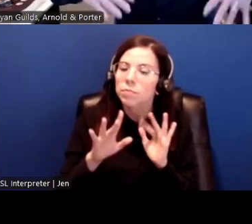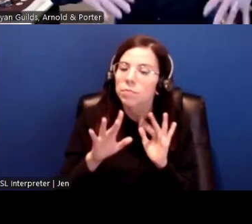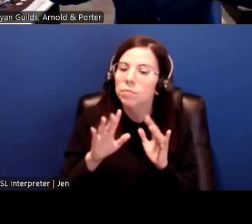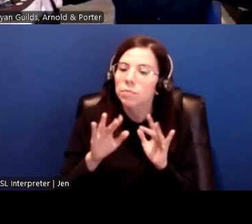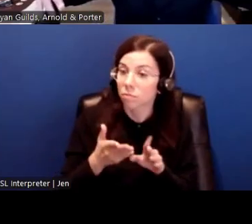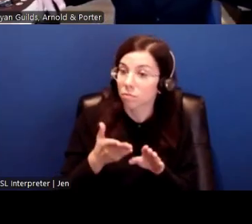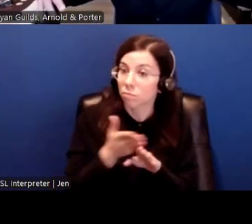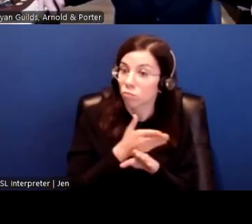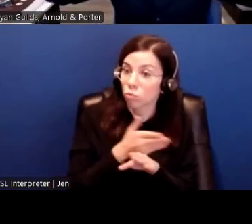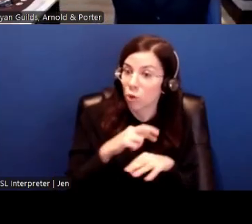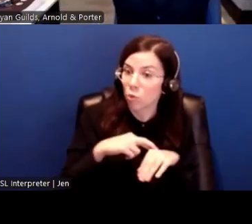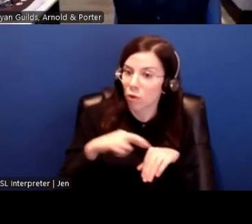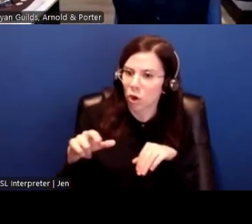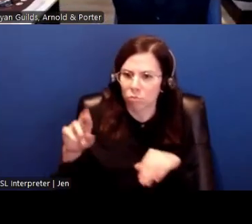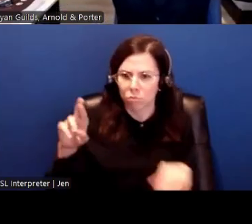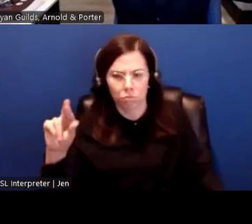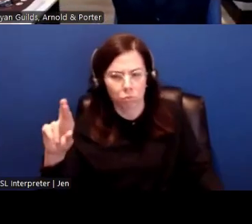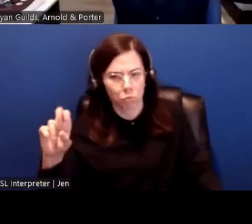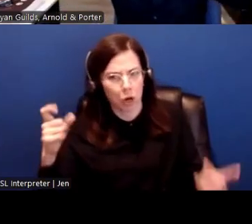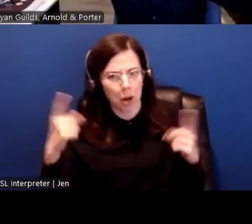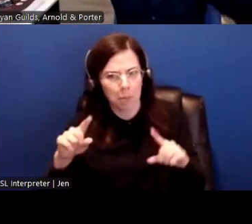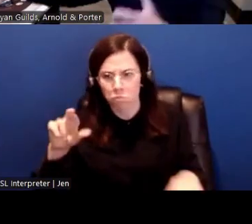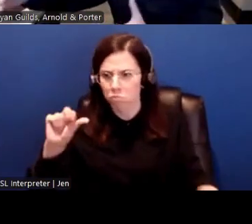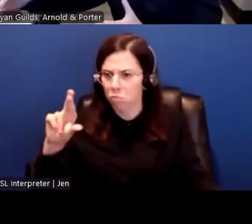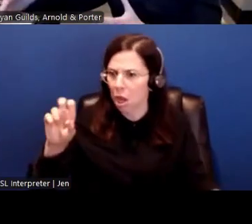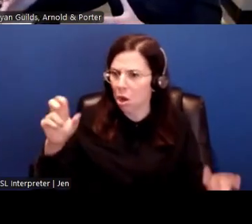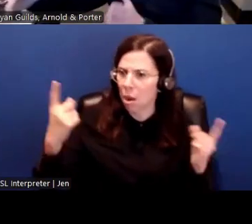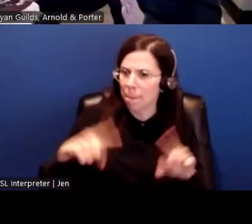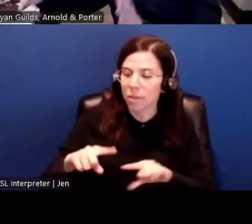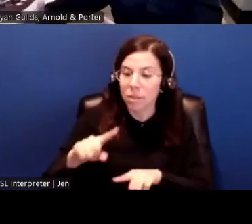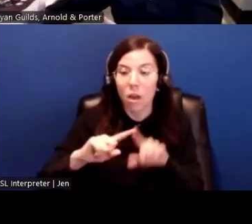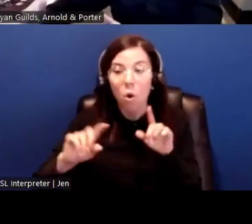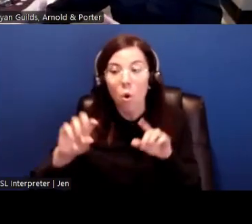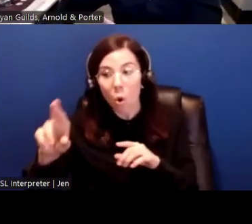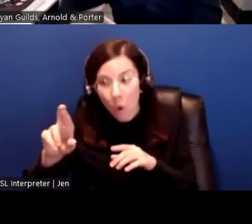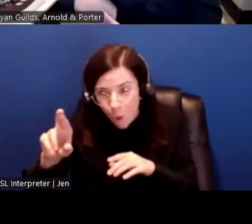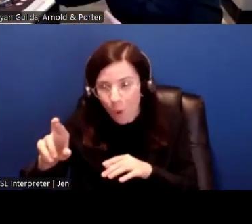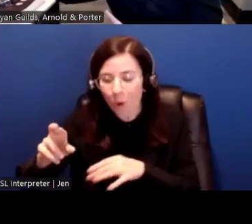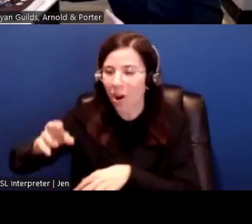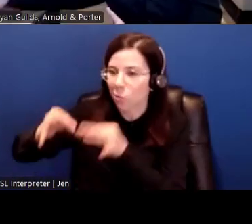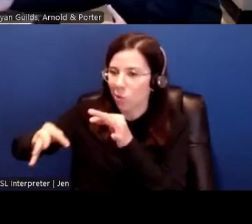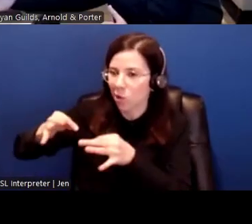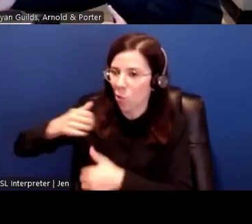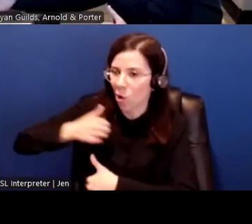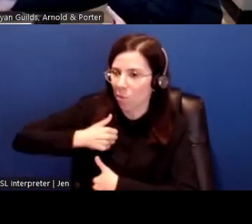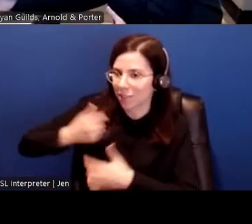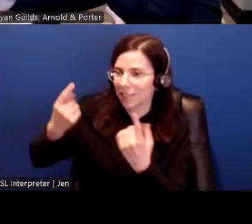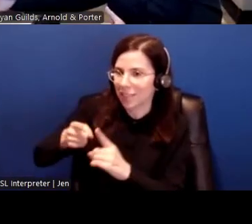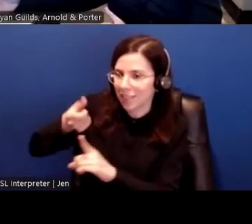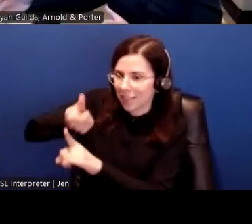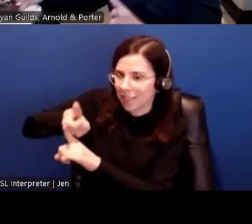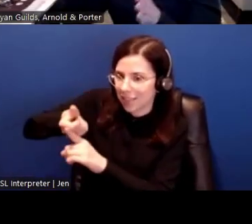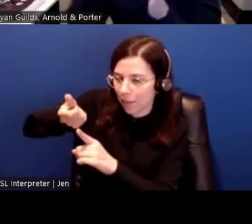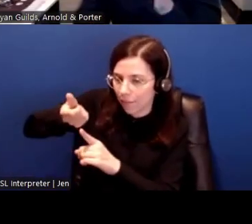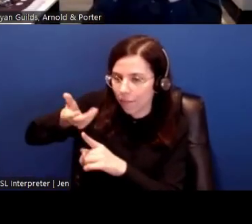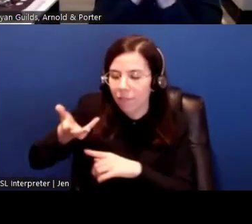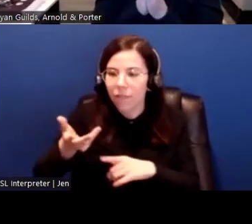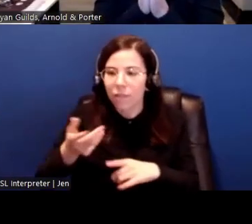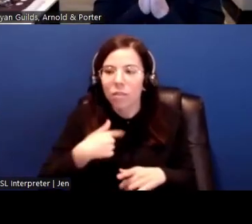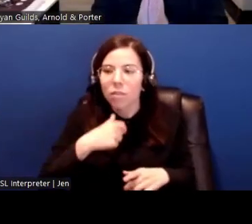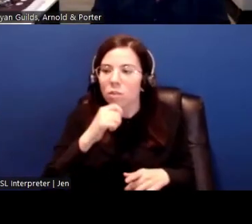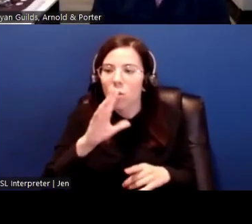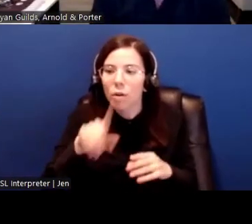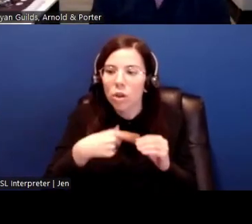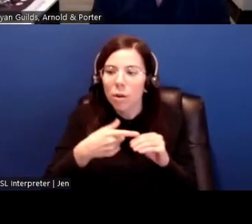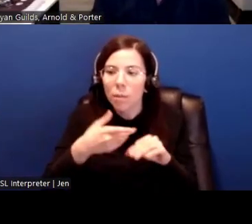pre-referral, which is very unusual, very, very unusual, or during the court-martial itself. So this is not after a conviction when I'm talking about appellate rights. This